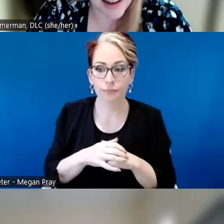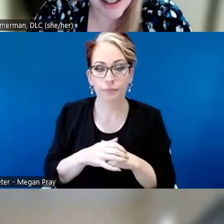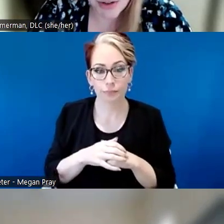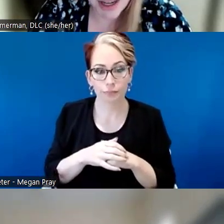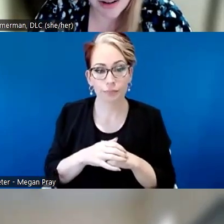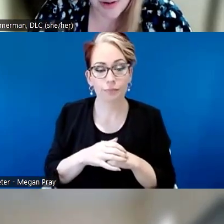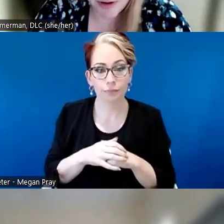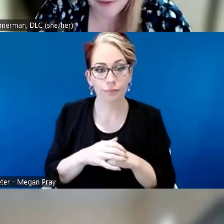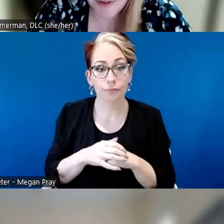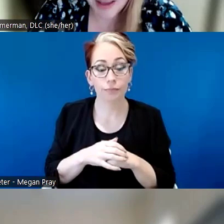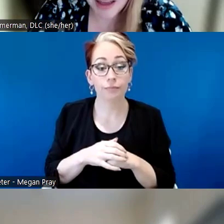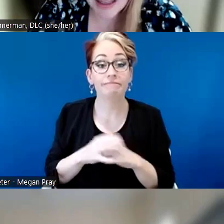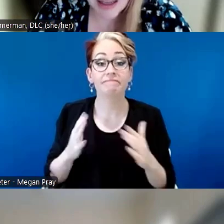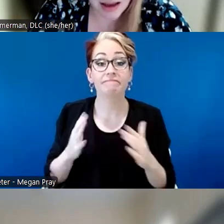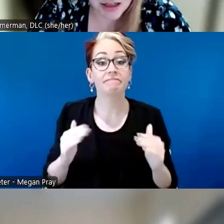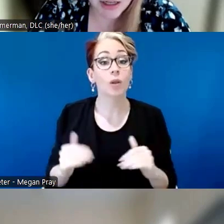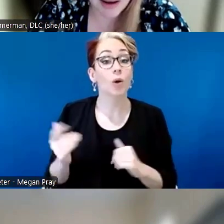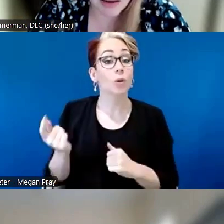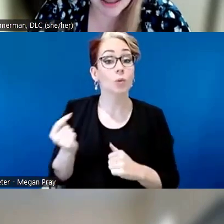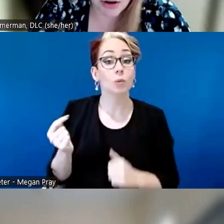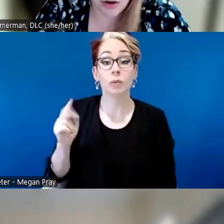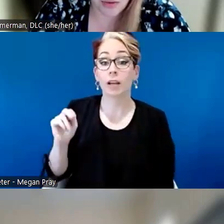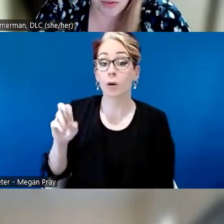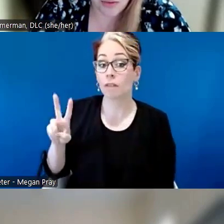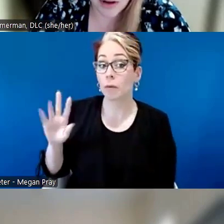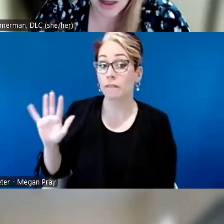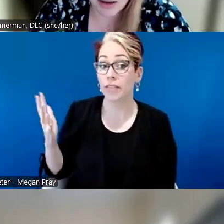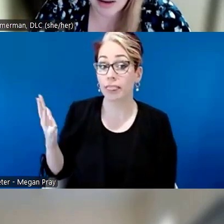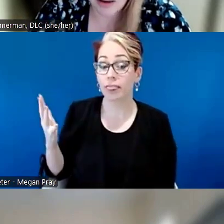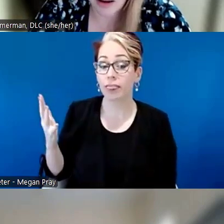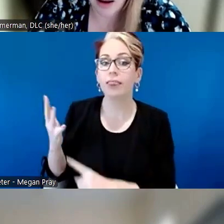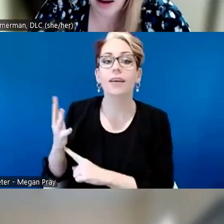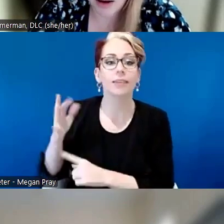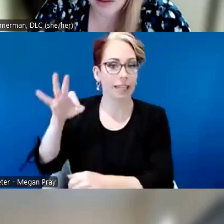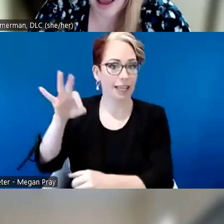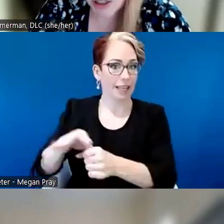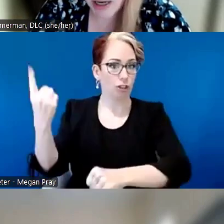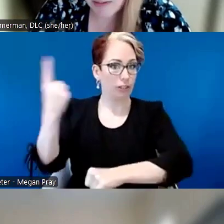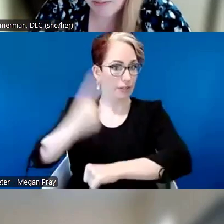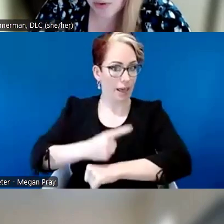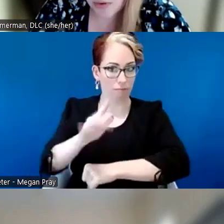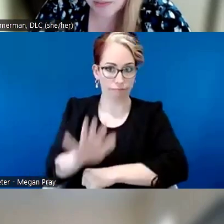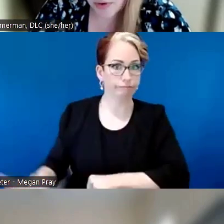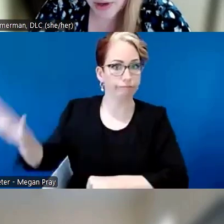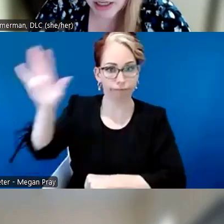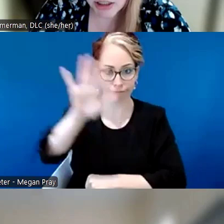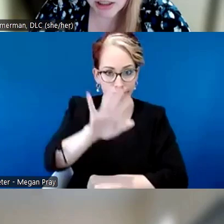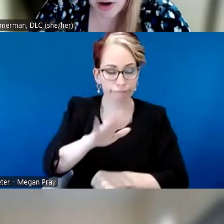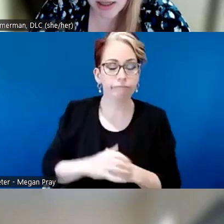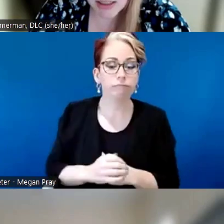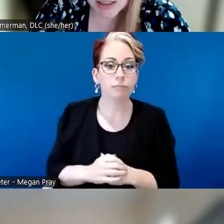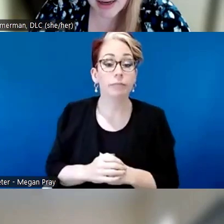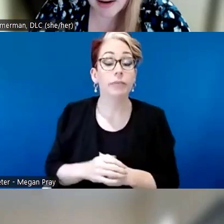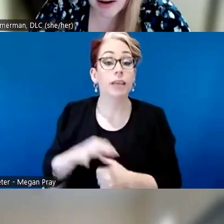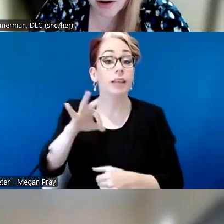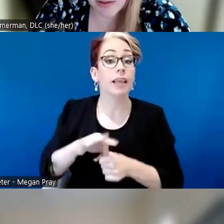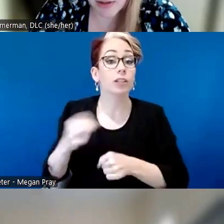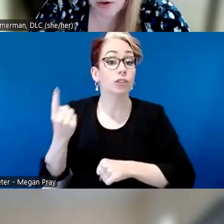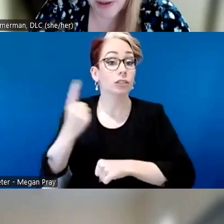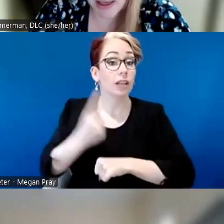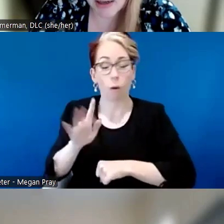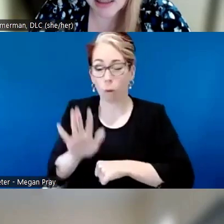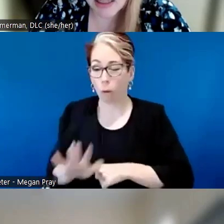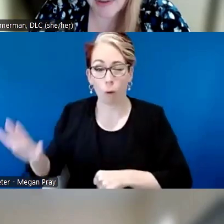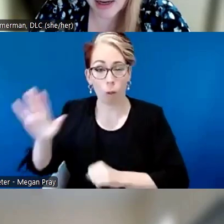And then Tuesday, November 5th is election day. So on election day, polling locations across the state are going to